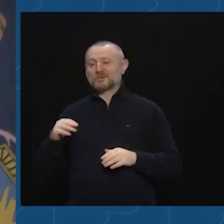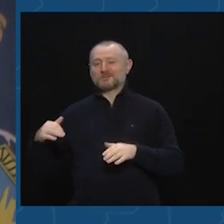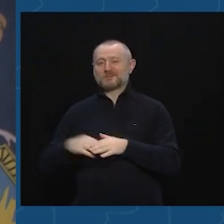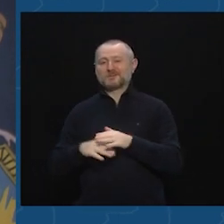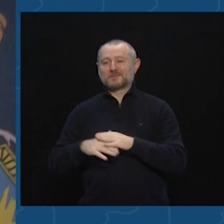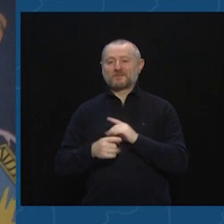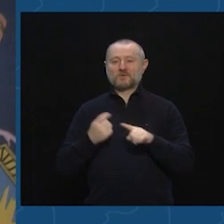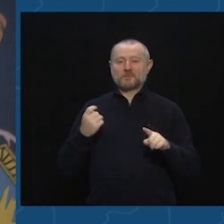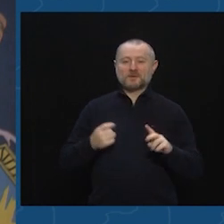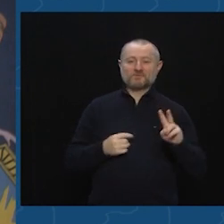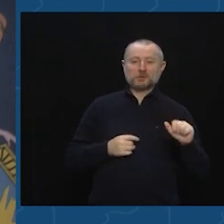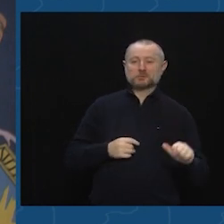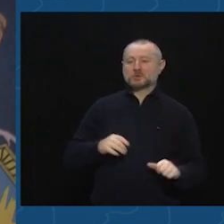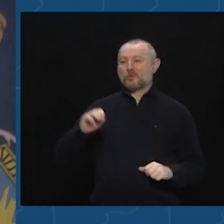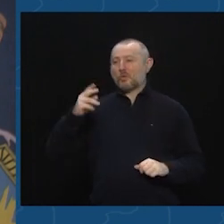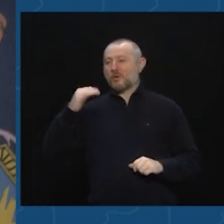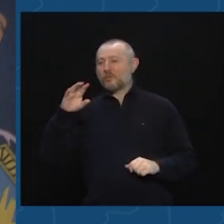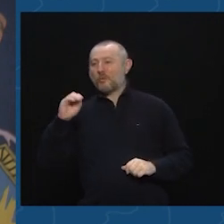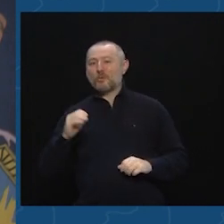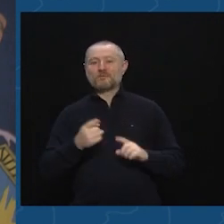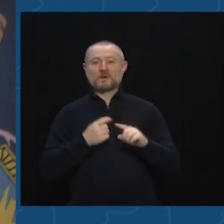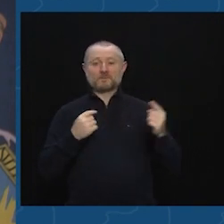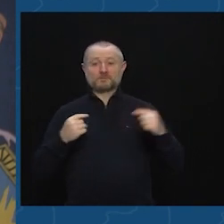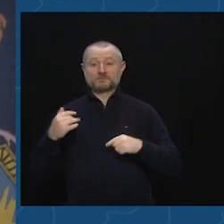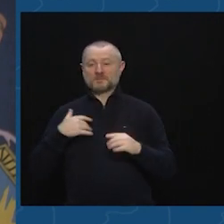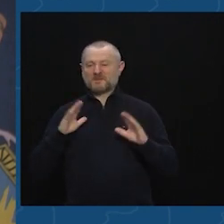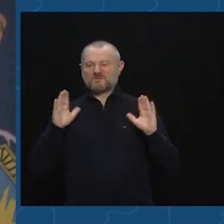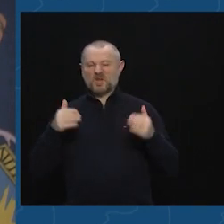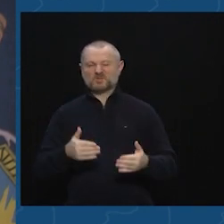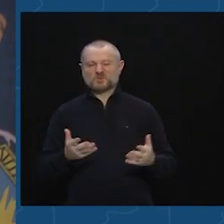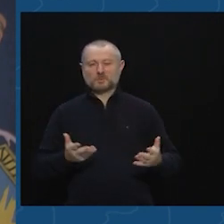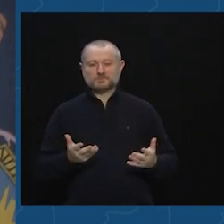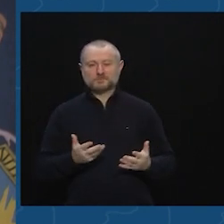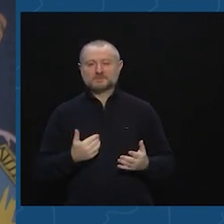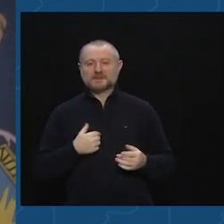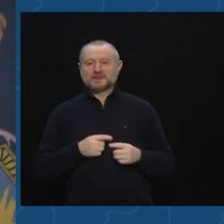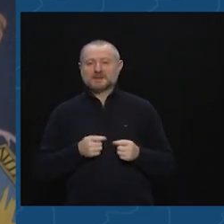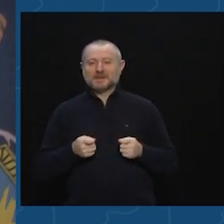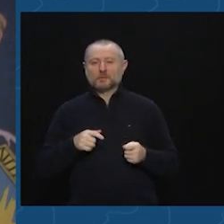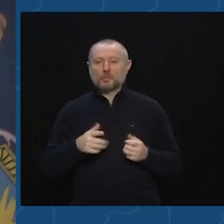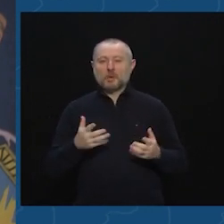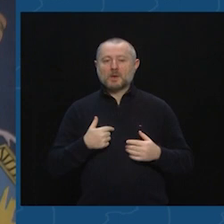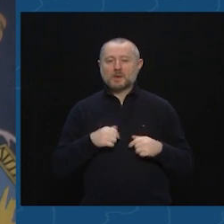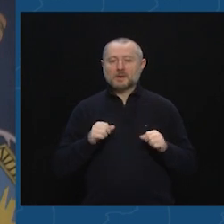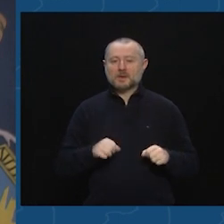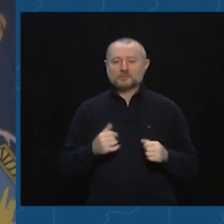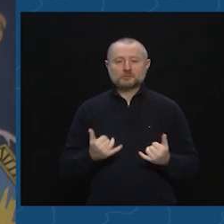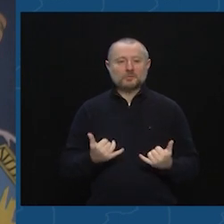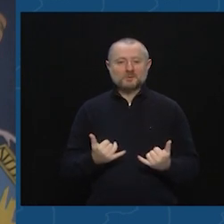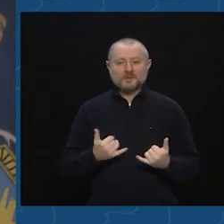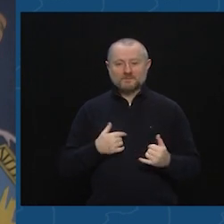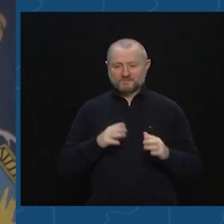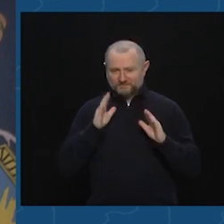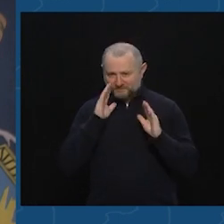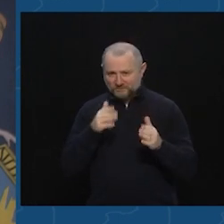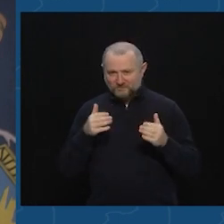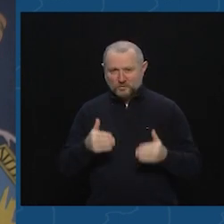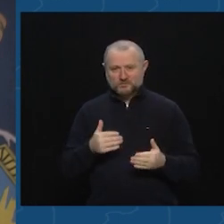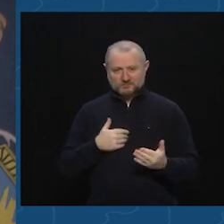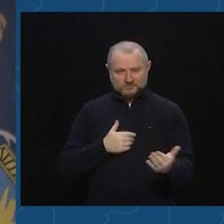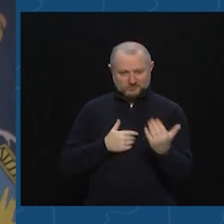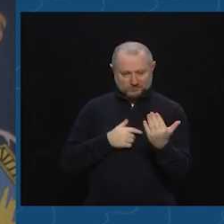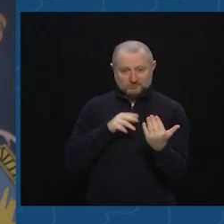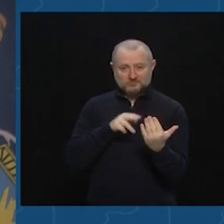on dealing with what I have control over right now, and that is my laser focus. The issue before me is today, in